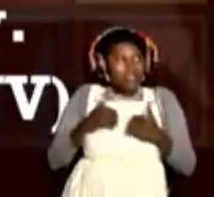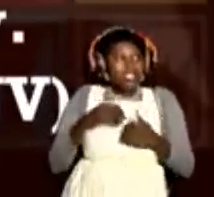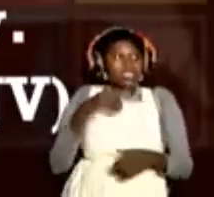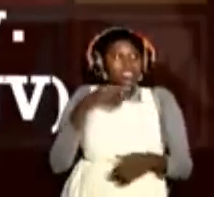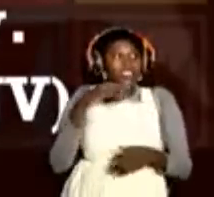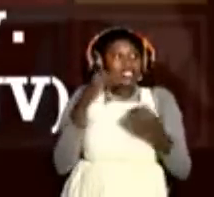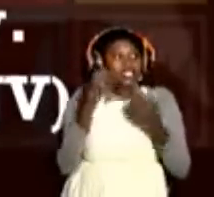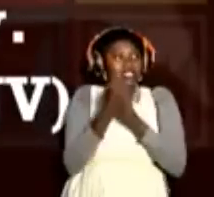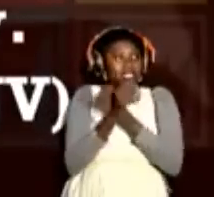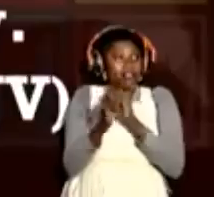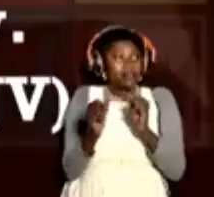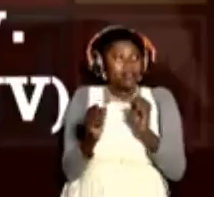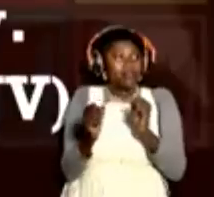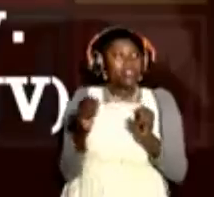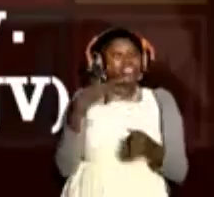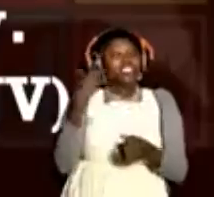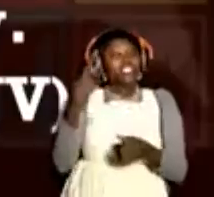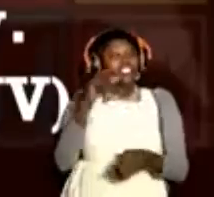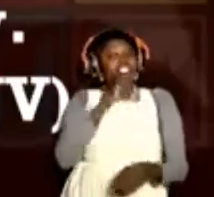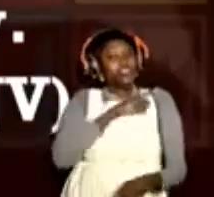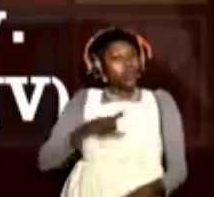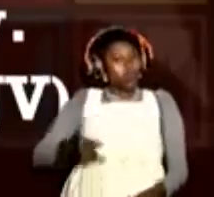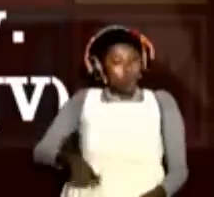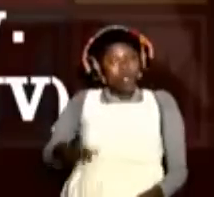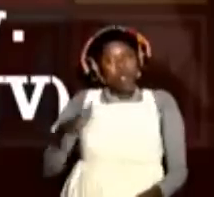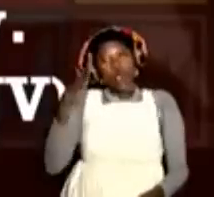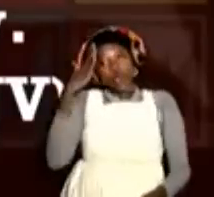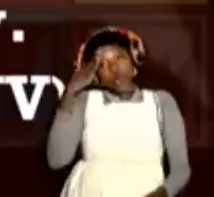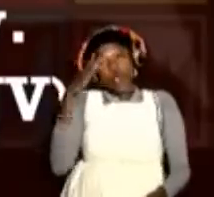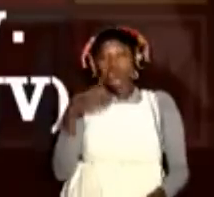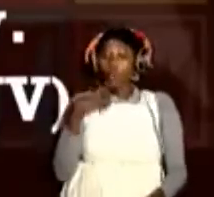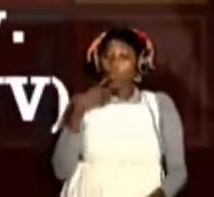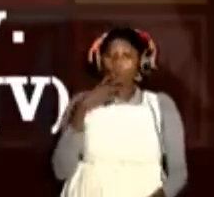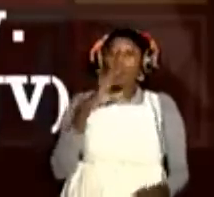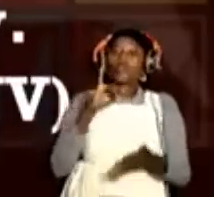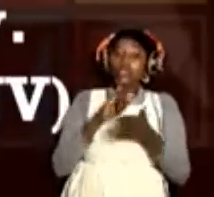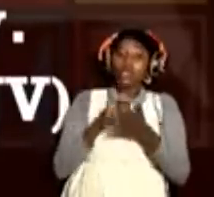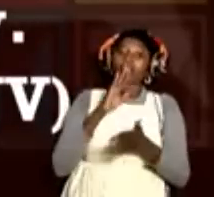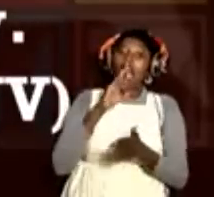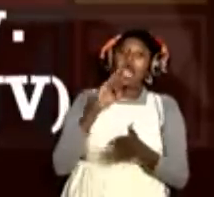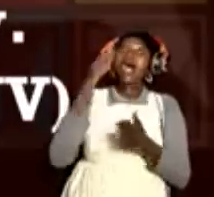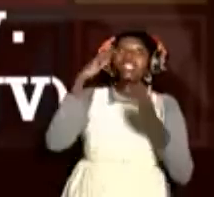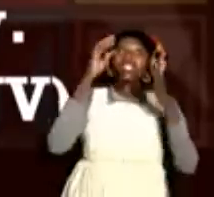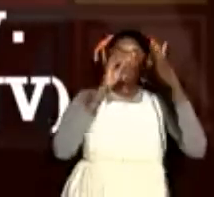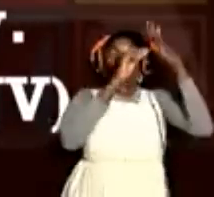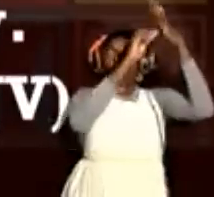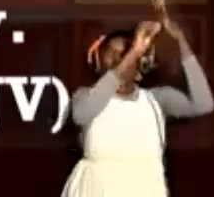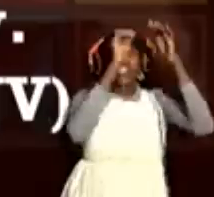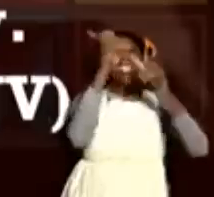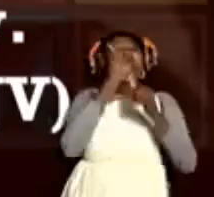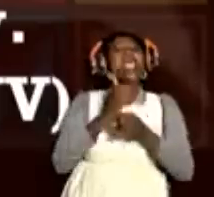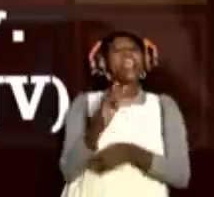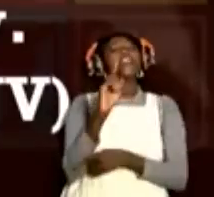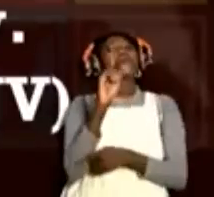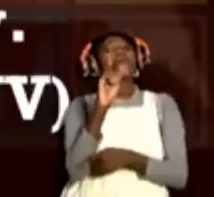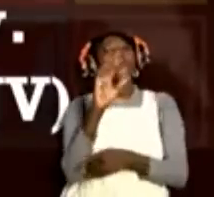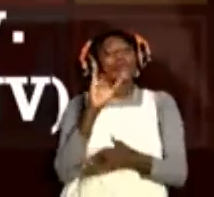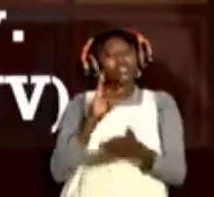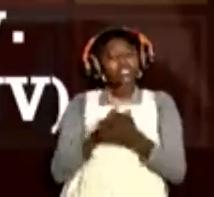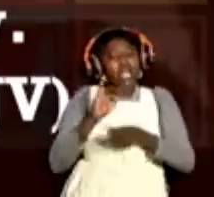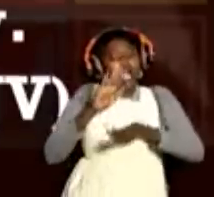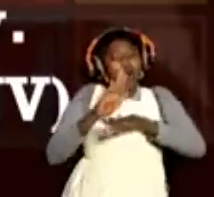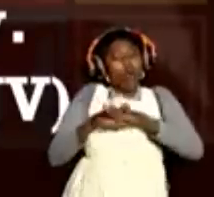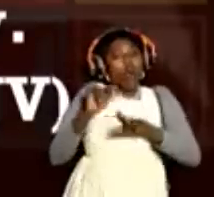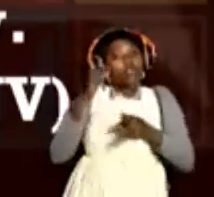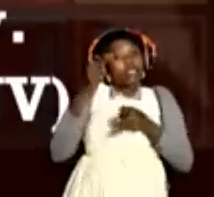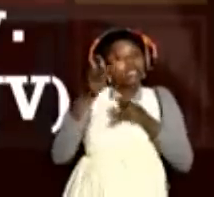seal. The Lord knows them that are his, and let everyone that names the name